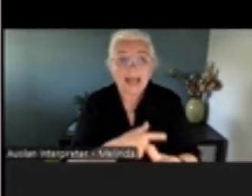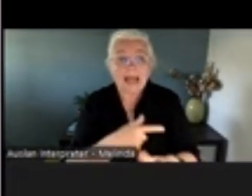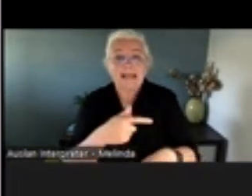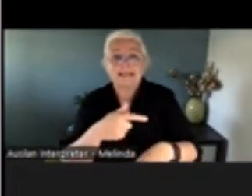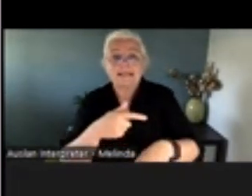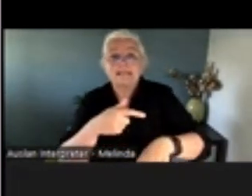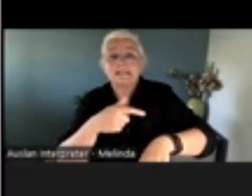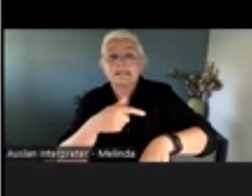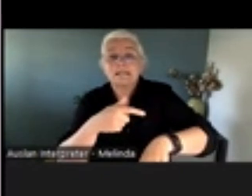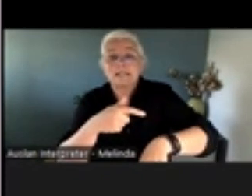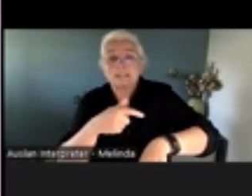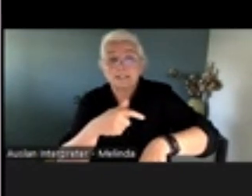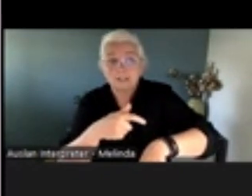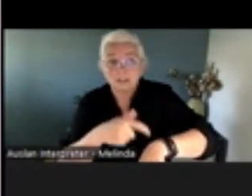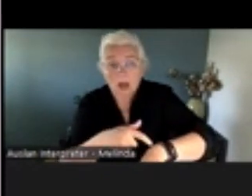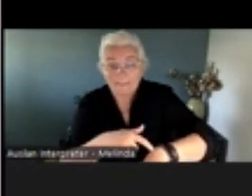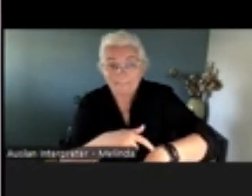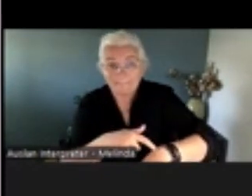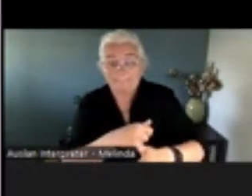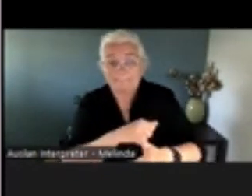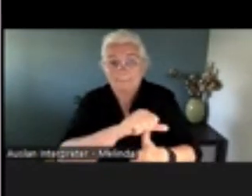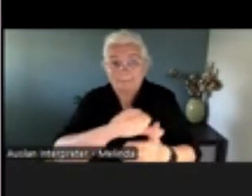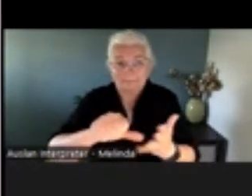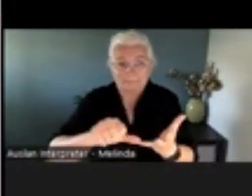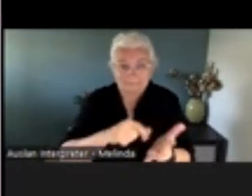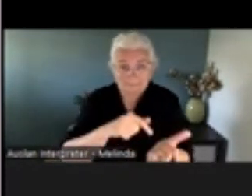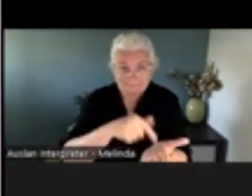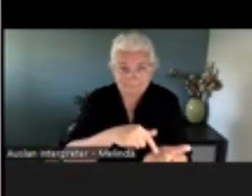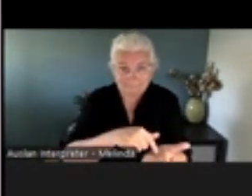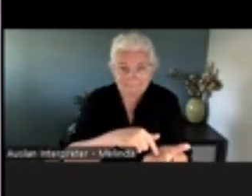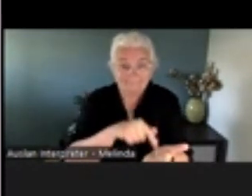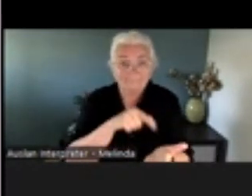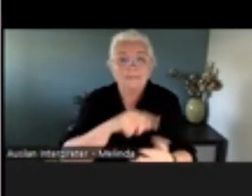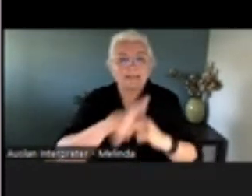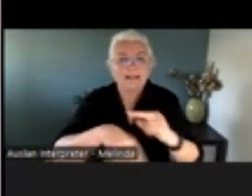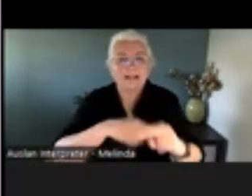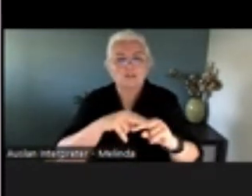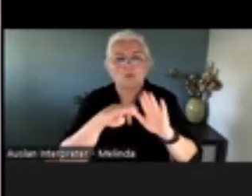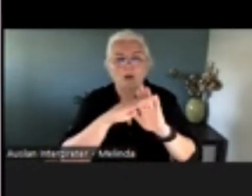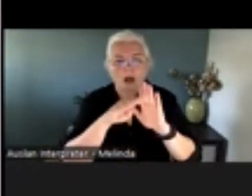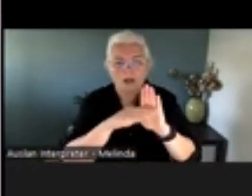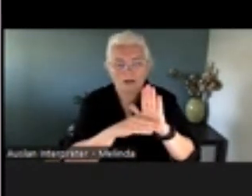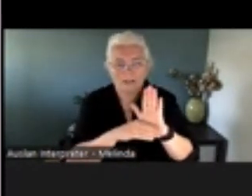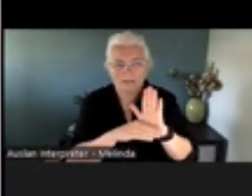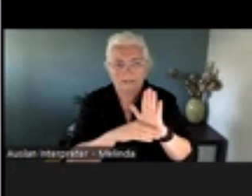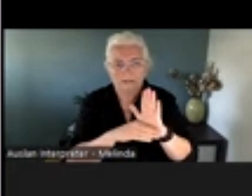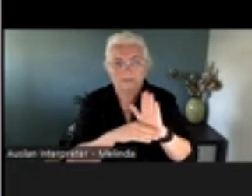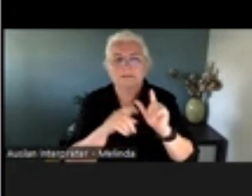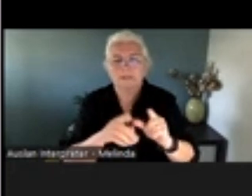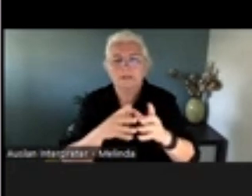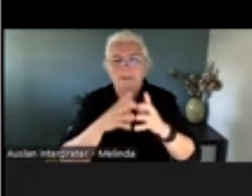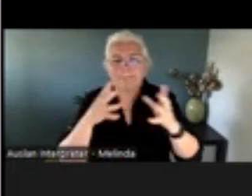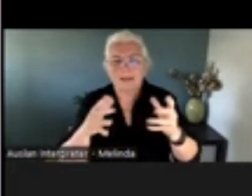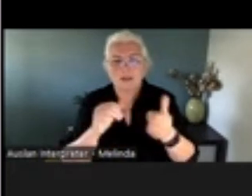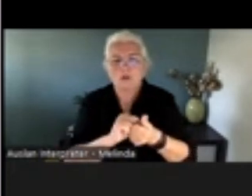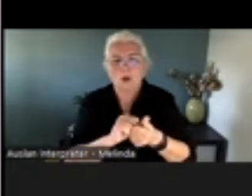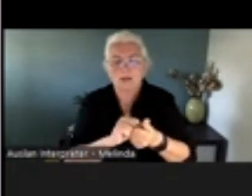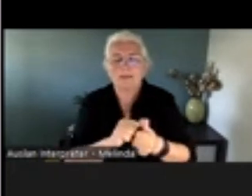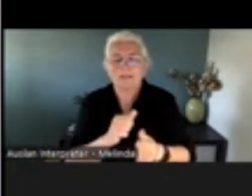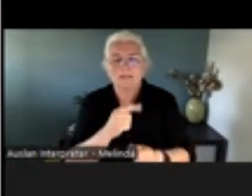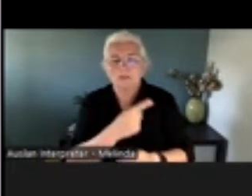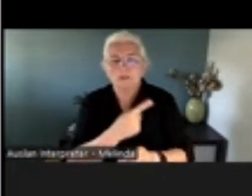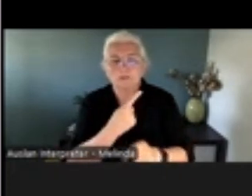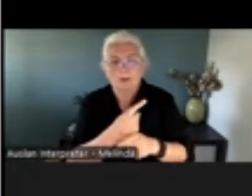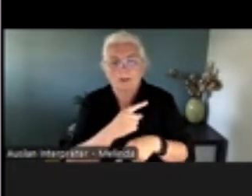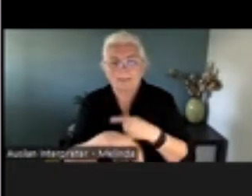as a handy little overview of this tool. So this is in the national guidelines, like the bigger document that Mel spoke about, and